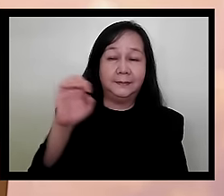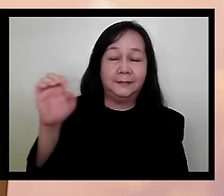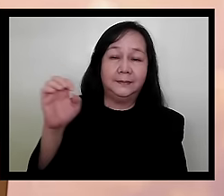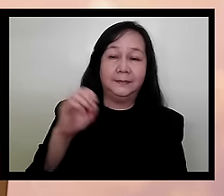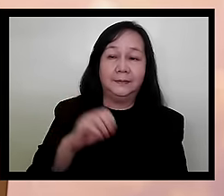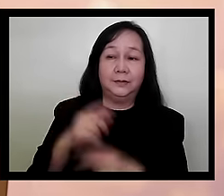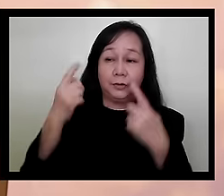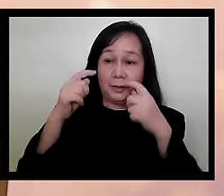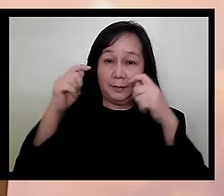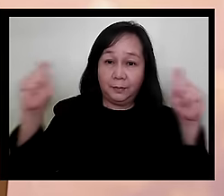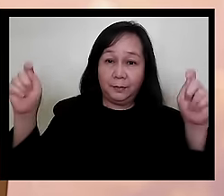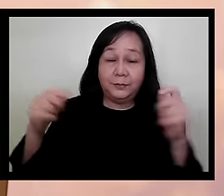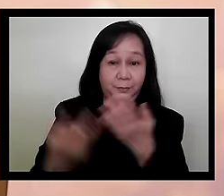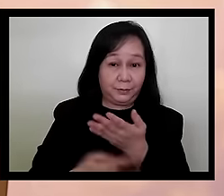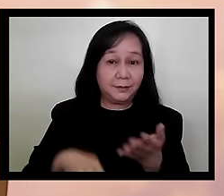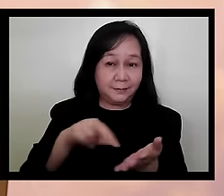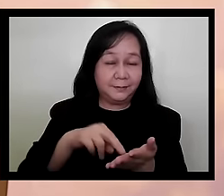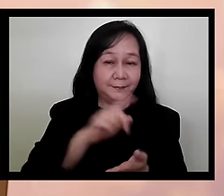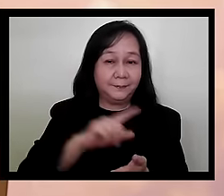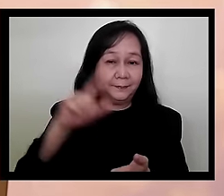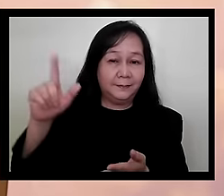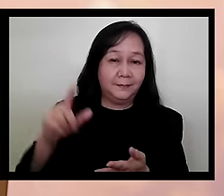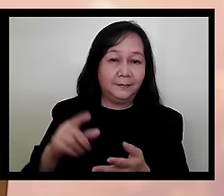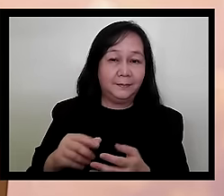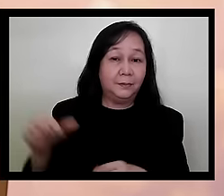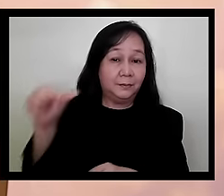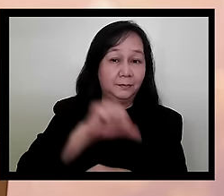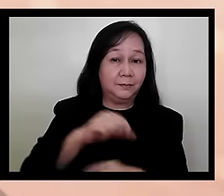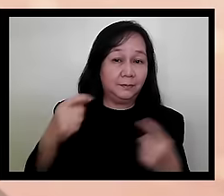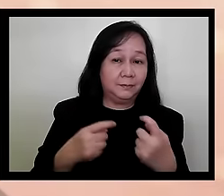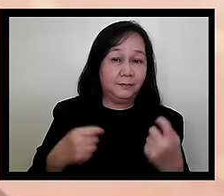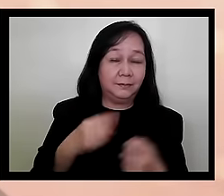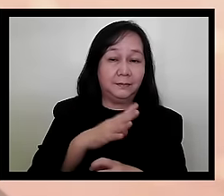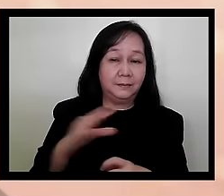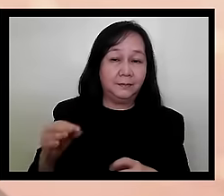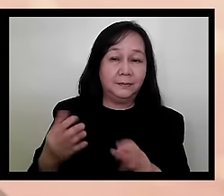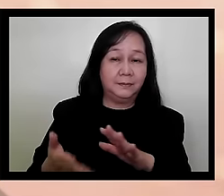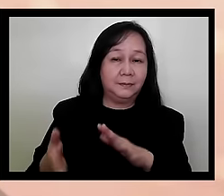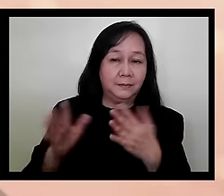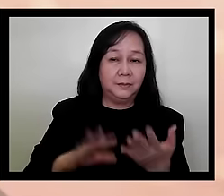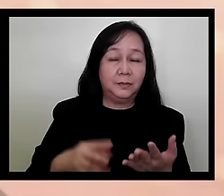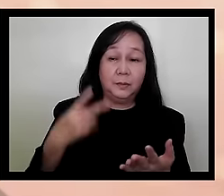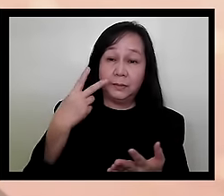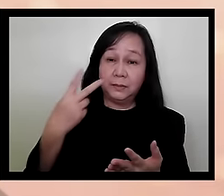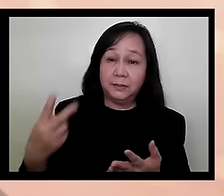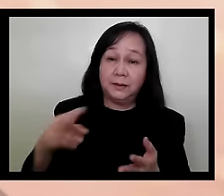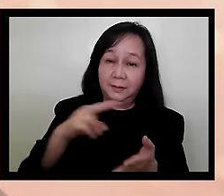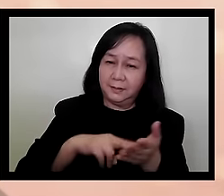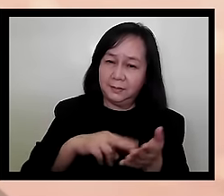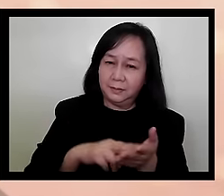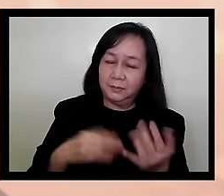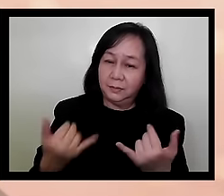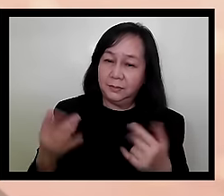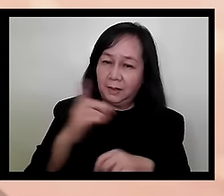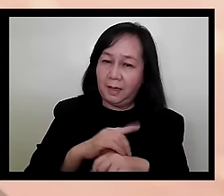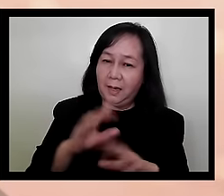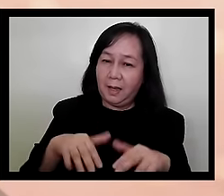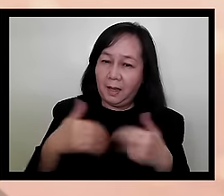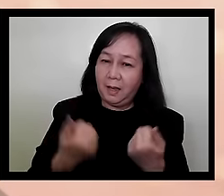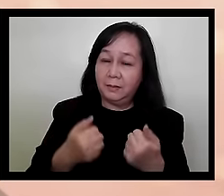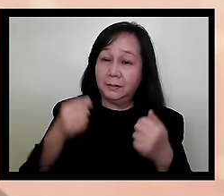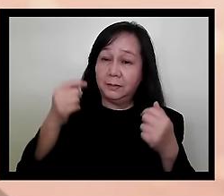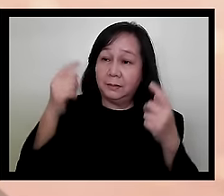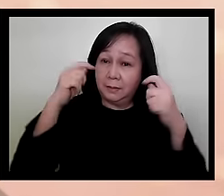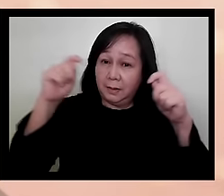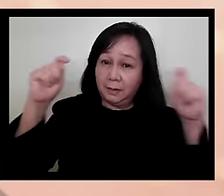Triumph of the Risen Lord over sin and death we see this in the readings for today how this Triumph of